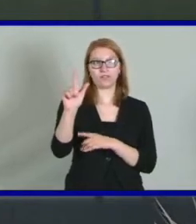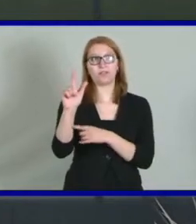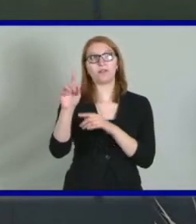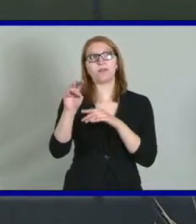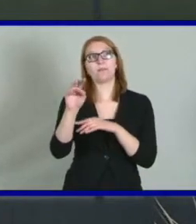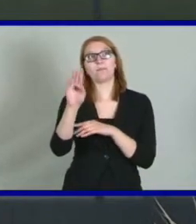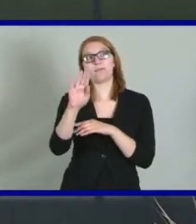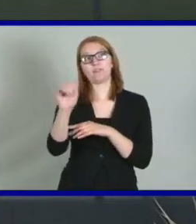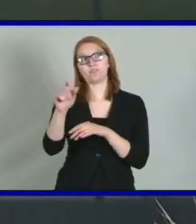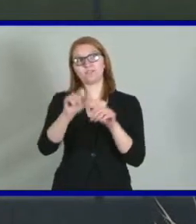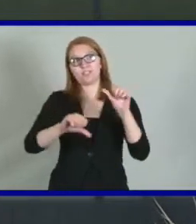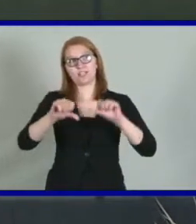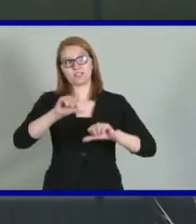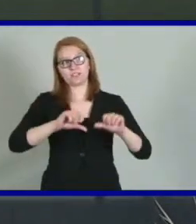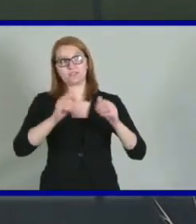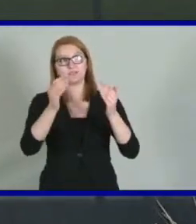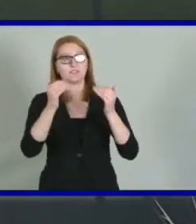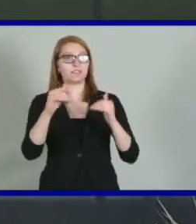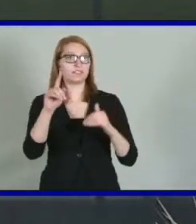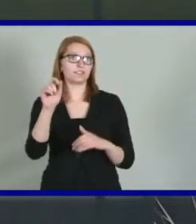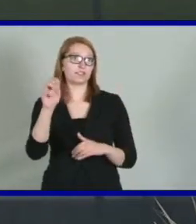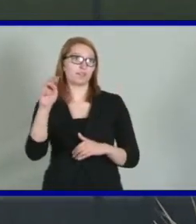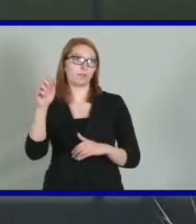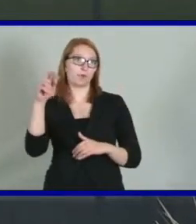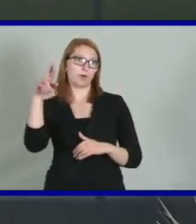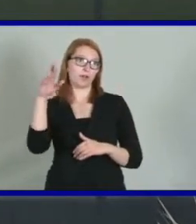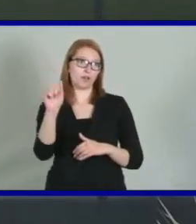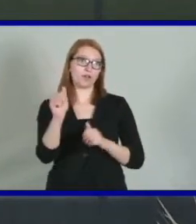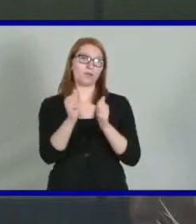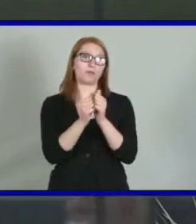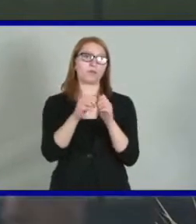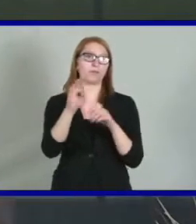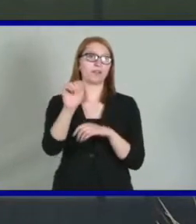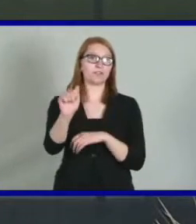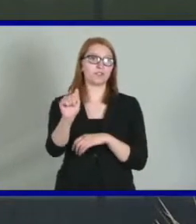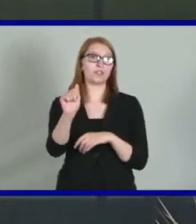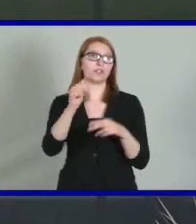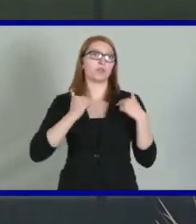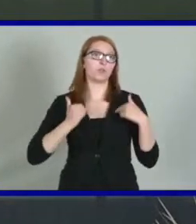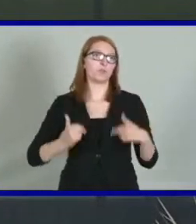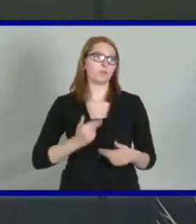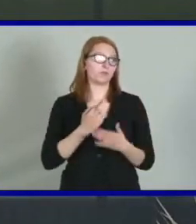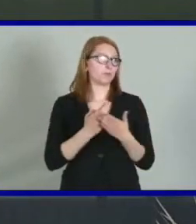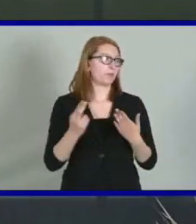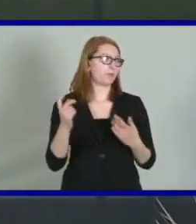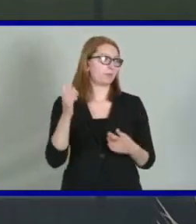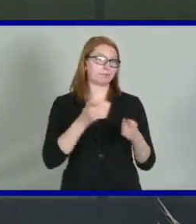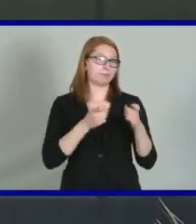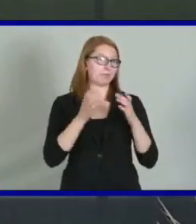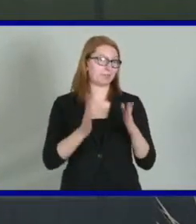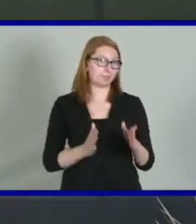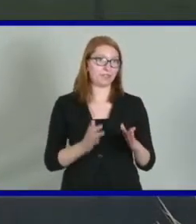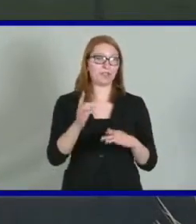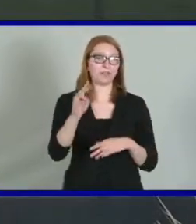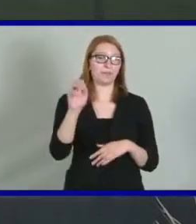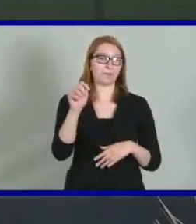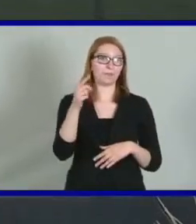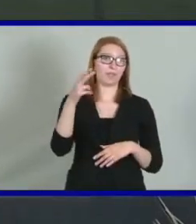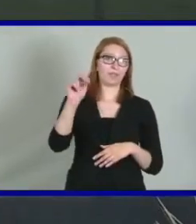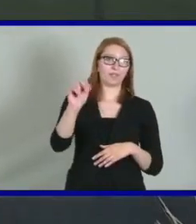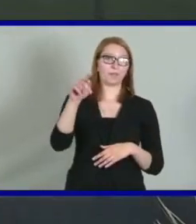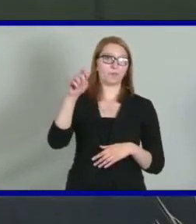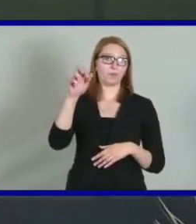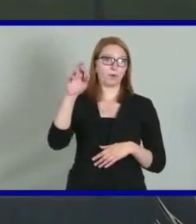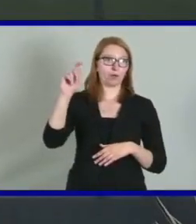Tabitha Mears with a Bachelor of Business Administration in Human Resource Management. Megan Parker with a Bachelor of Arts